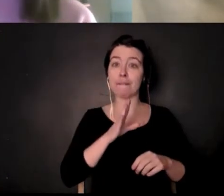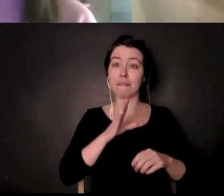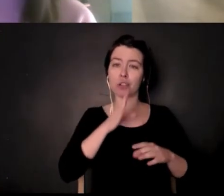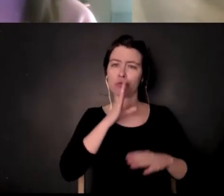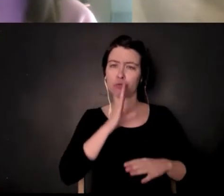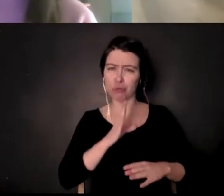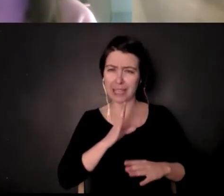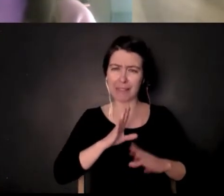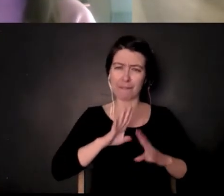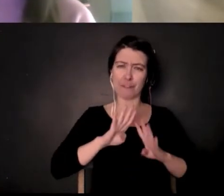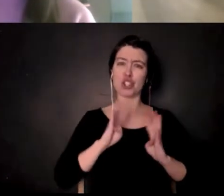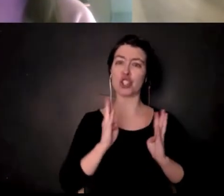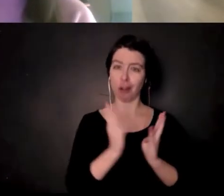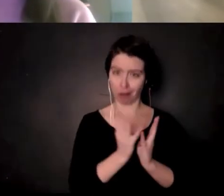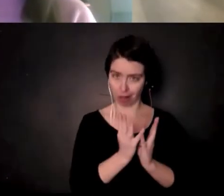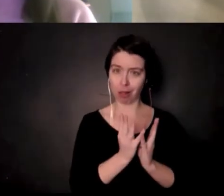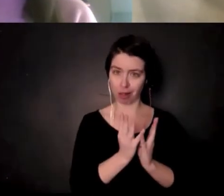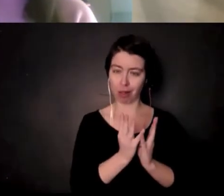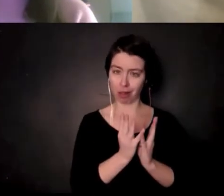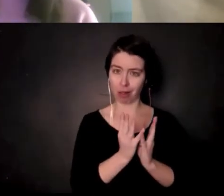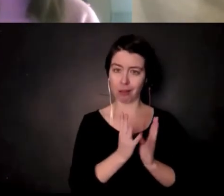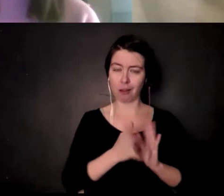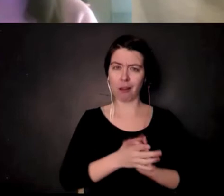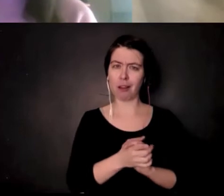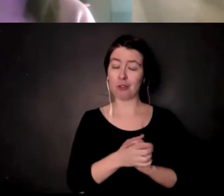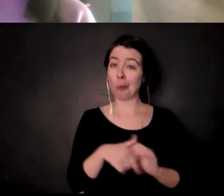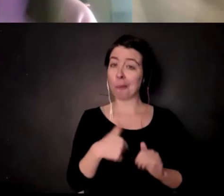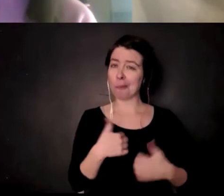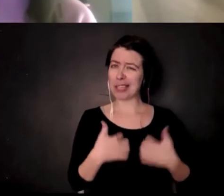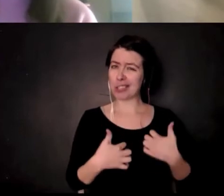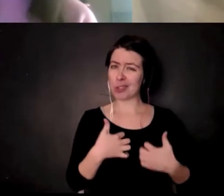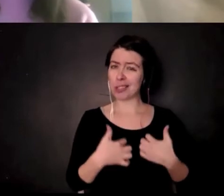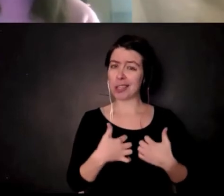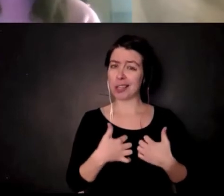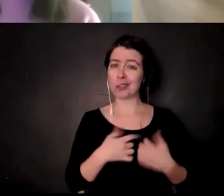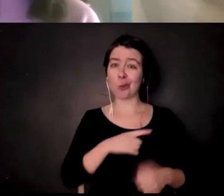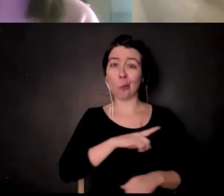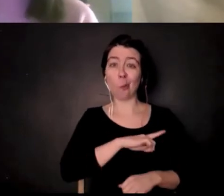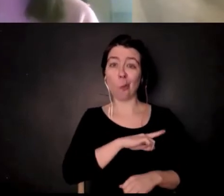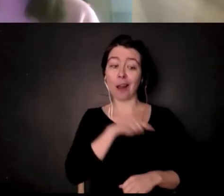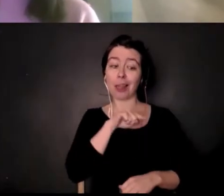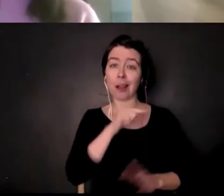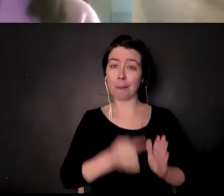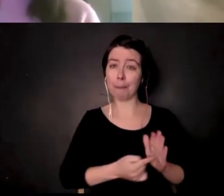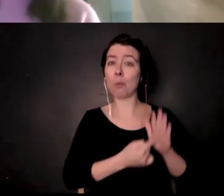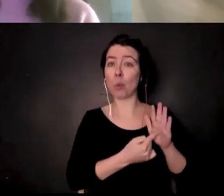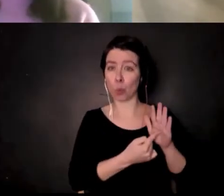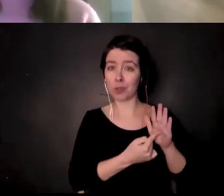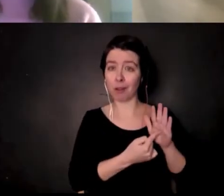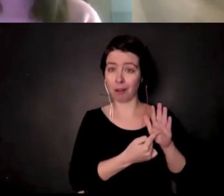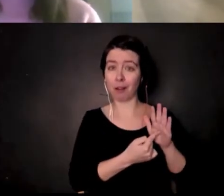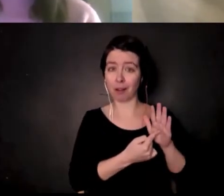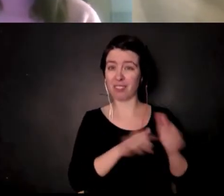much detail, I'm just curious as to, you know, firstly, why that takes precedence. Is that like